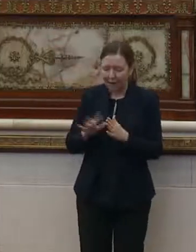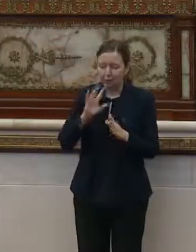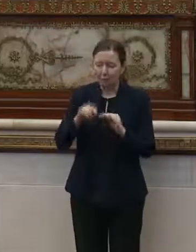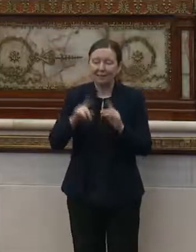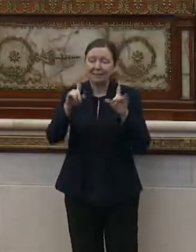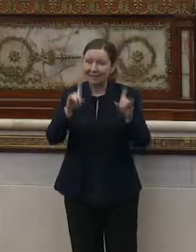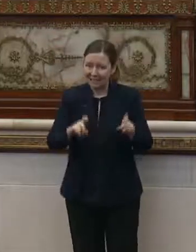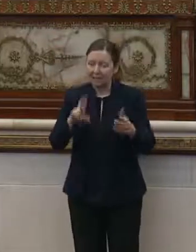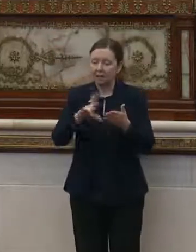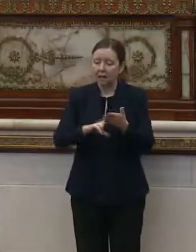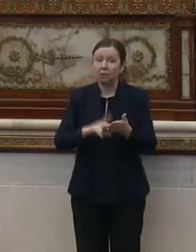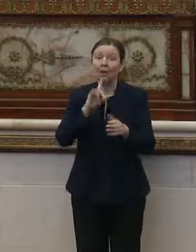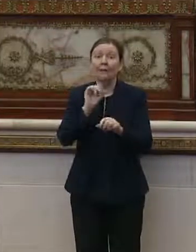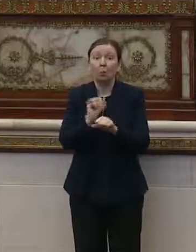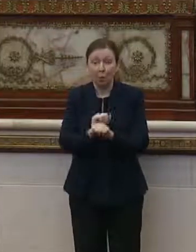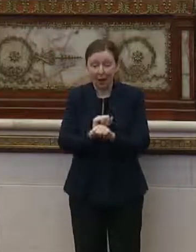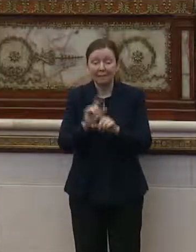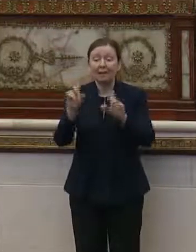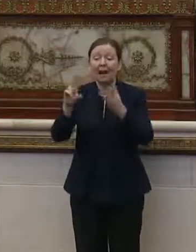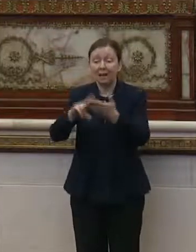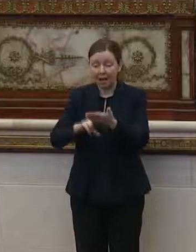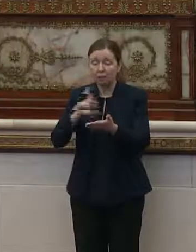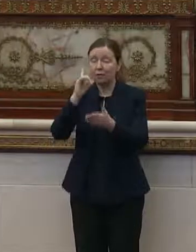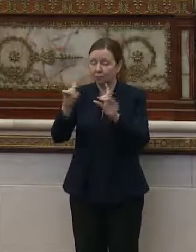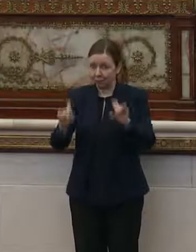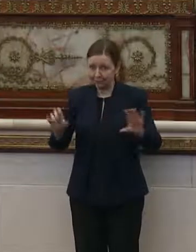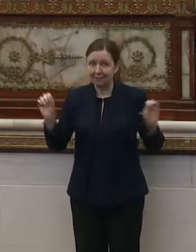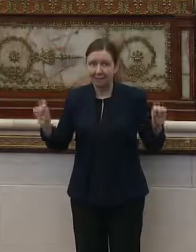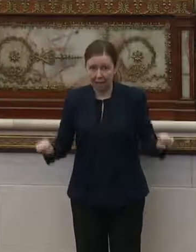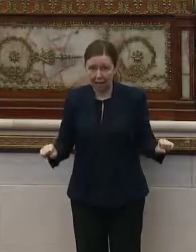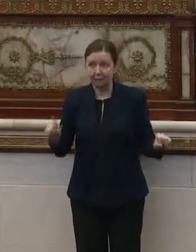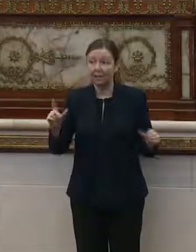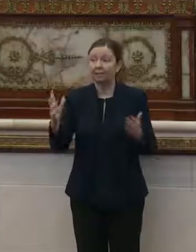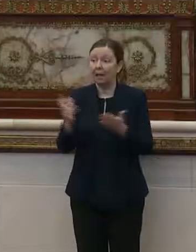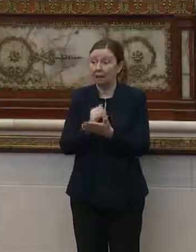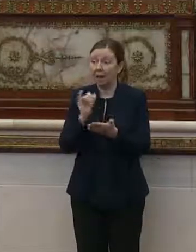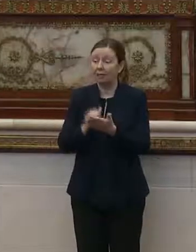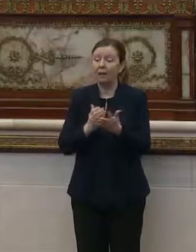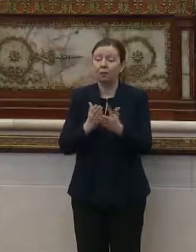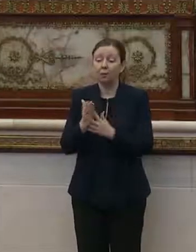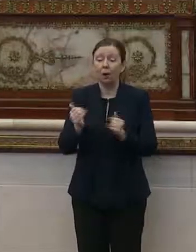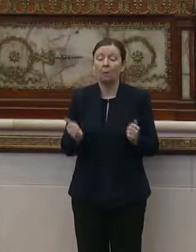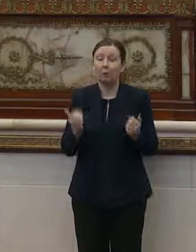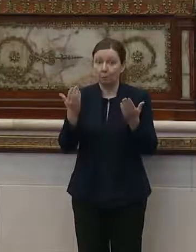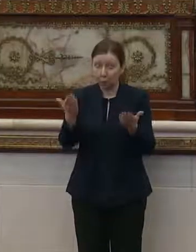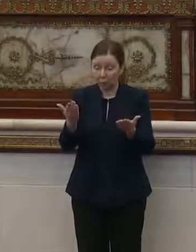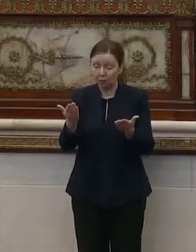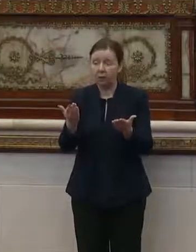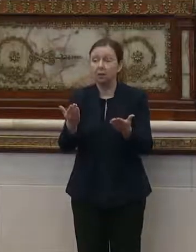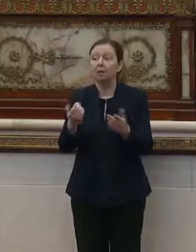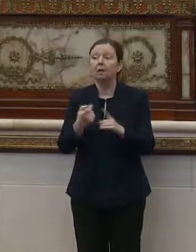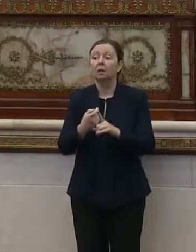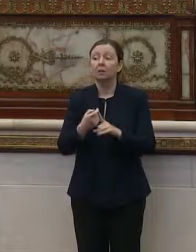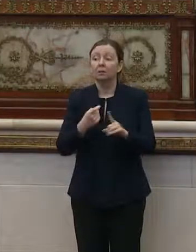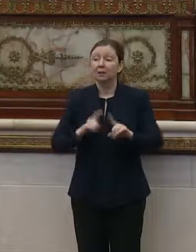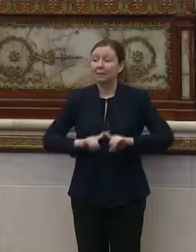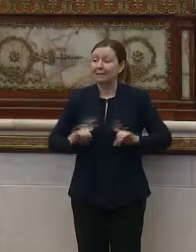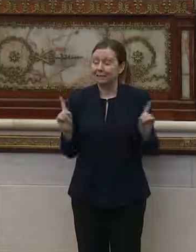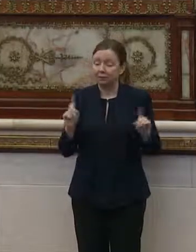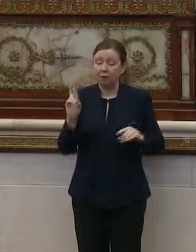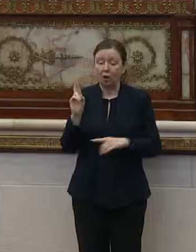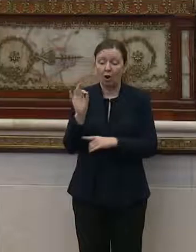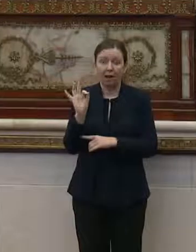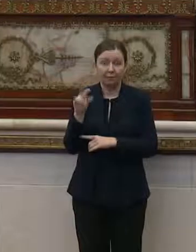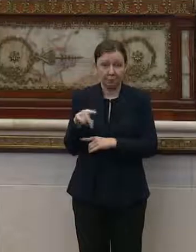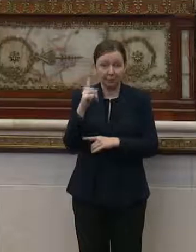contract. There was a contract for them for testing. They got that through a proposal that came under a different RFP